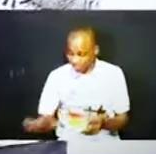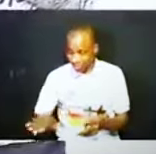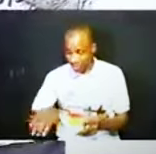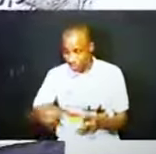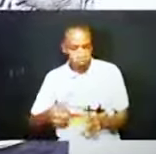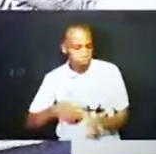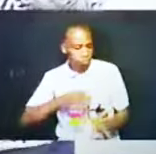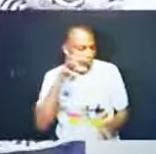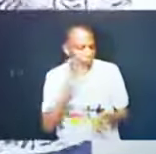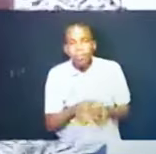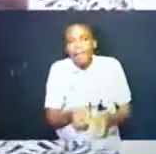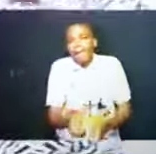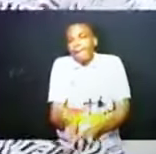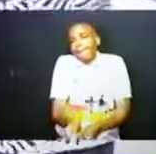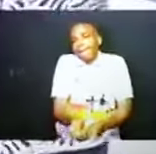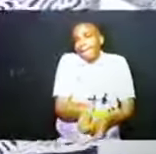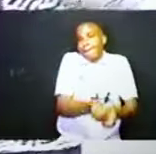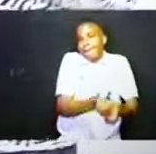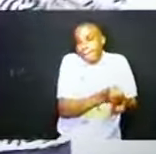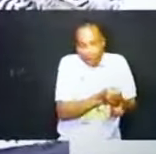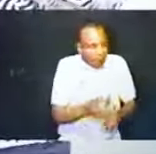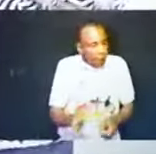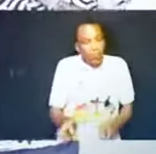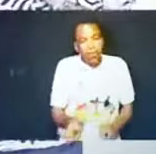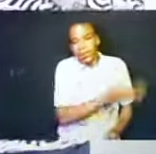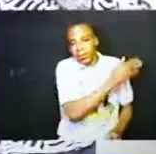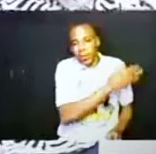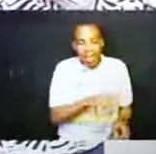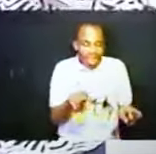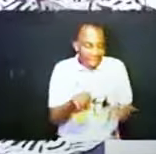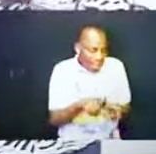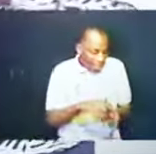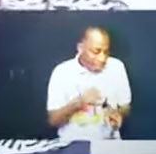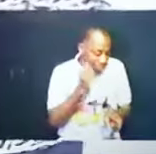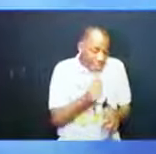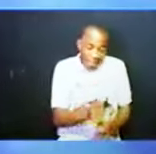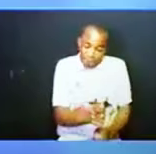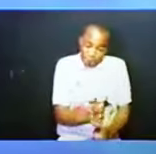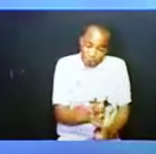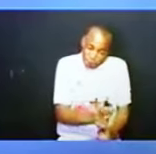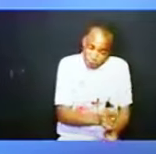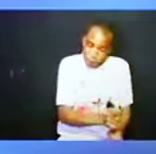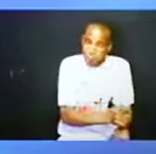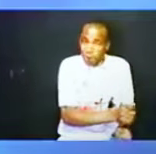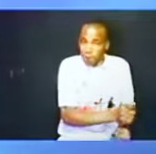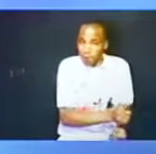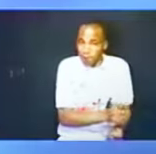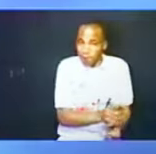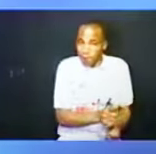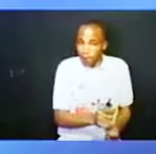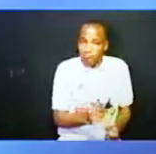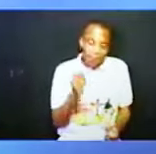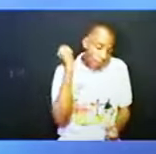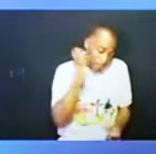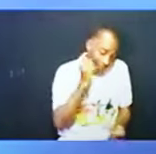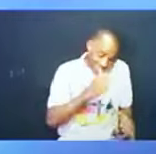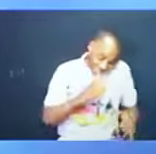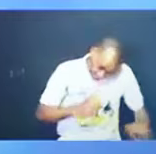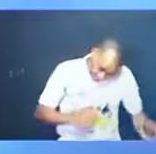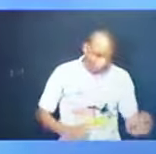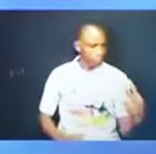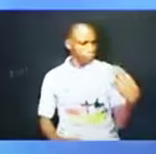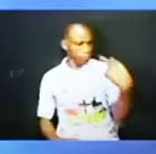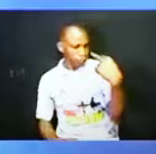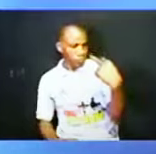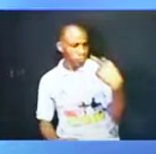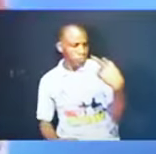her. To eseni e obetwi na said na ko. Whilst they were pulling her, yeah, bra, what twi na se ko no? They're looking at you. Na oda so share me